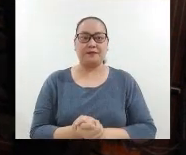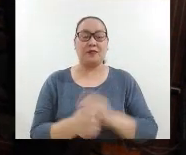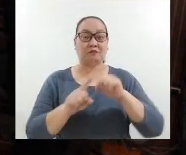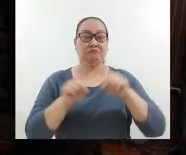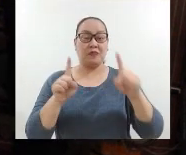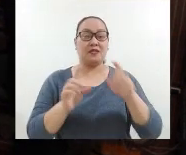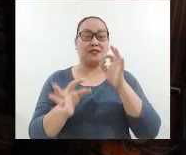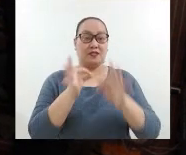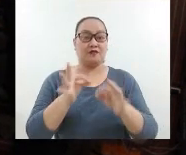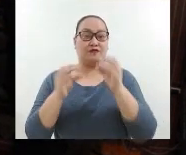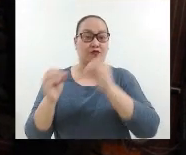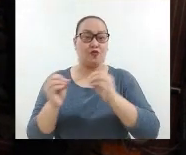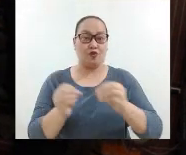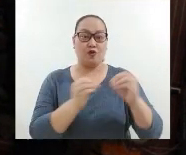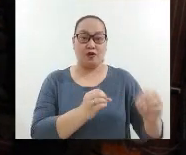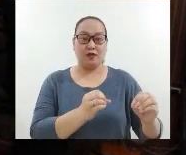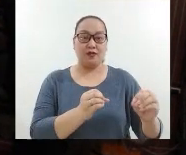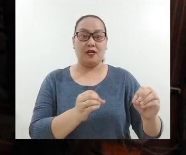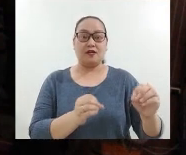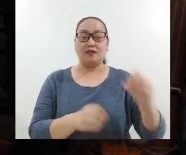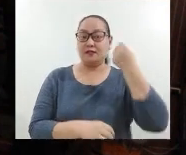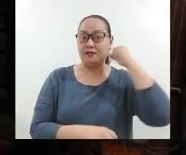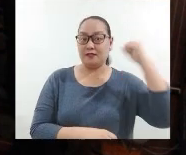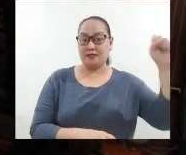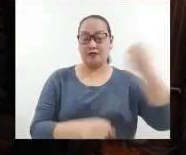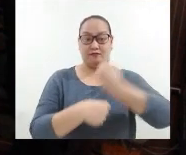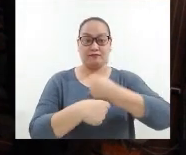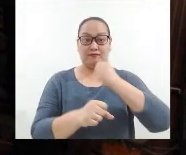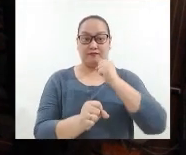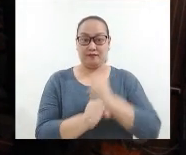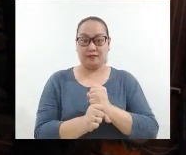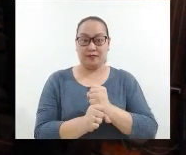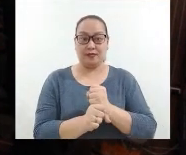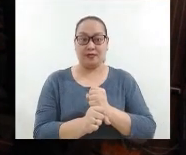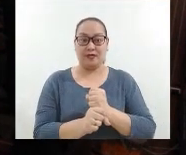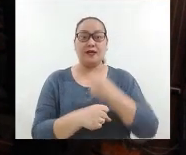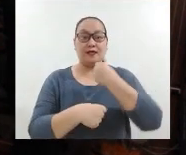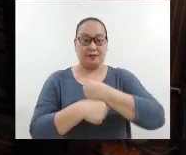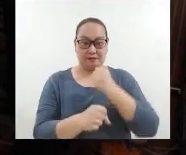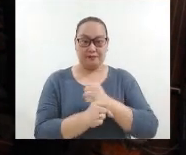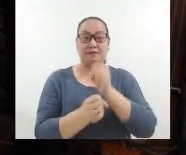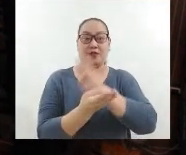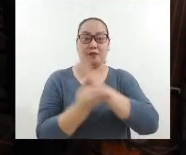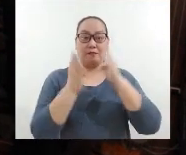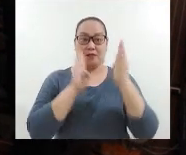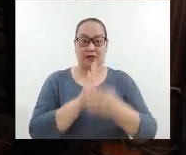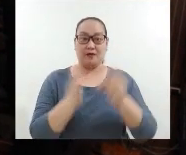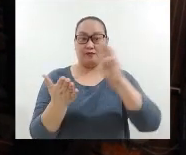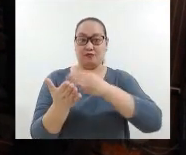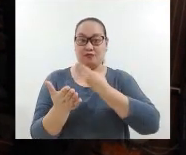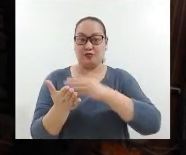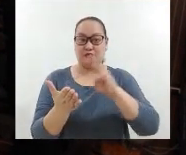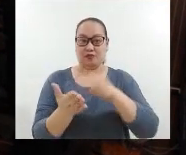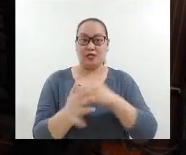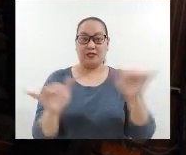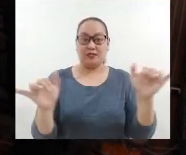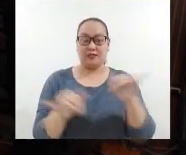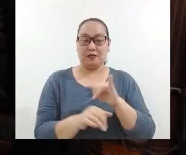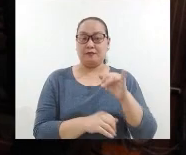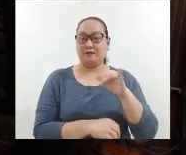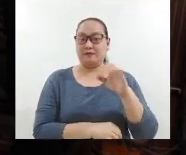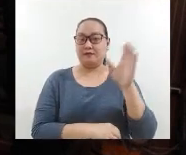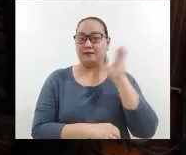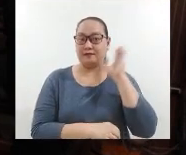But if you organize the sound that they produce, the sound becomes music, like this one.